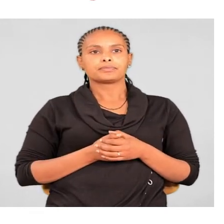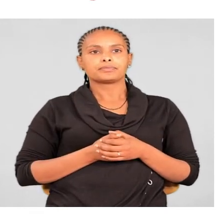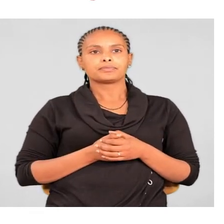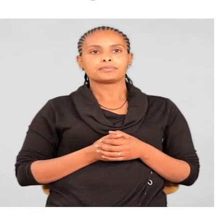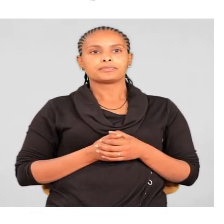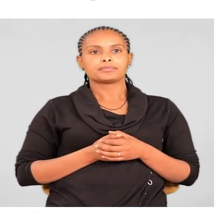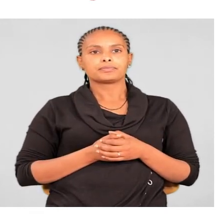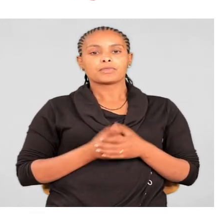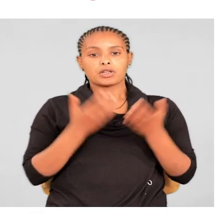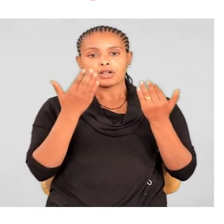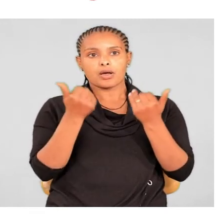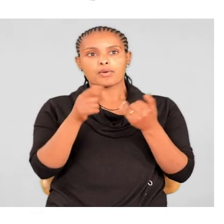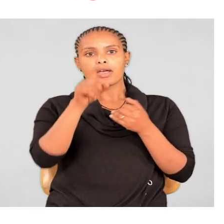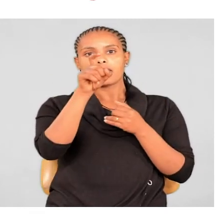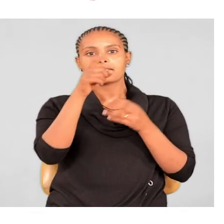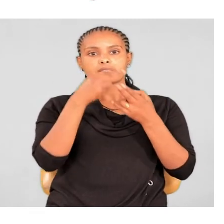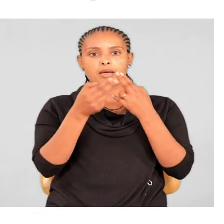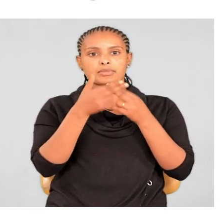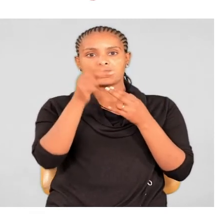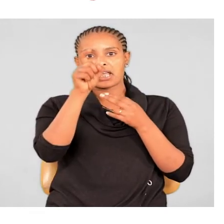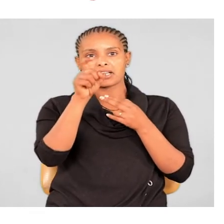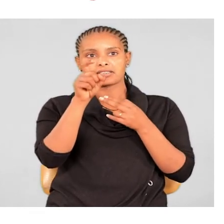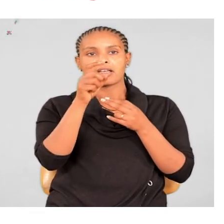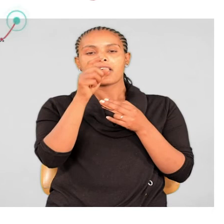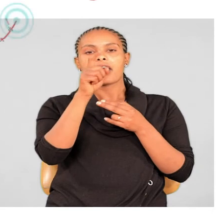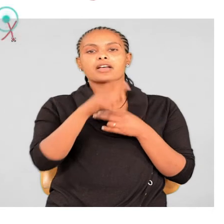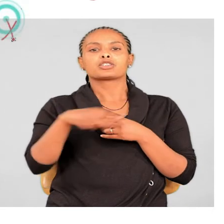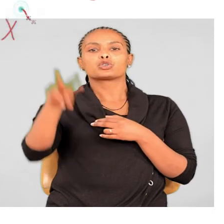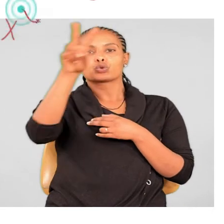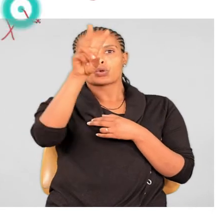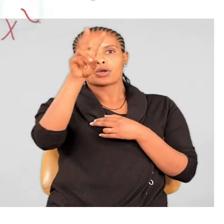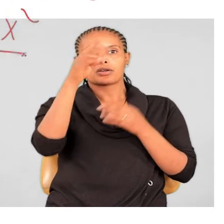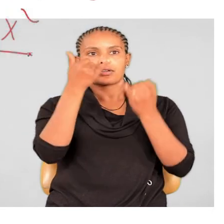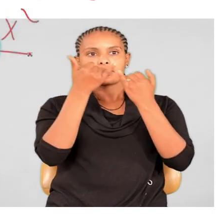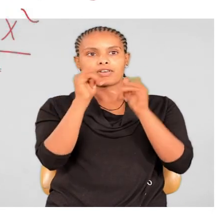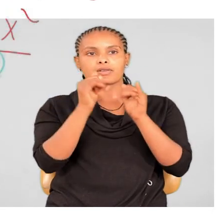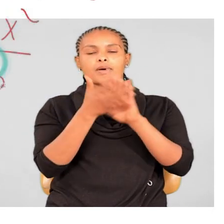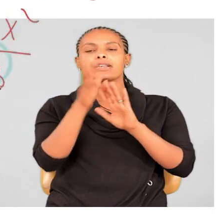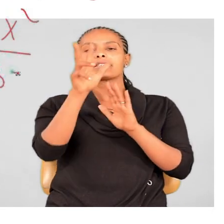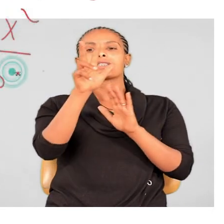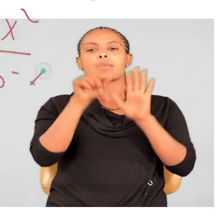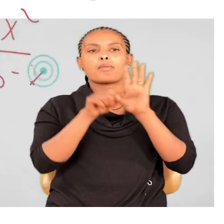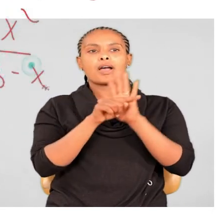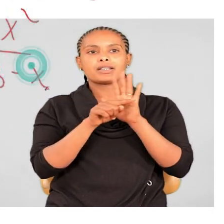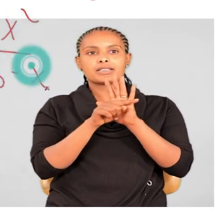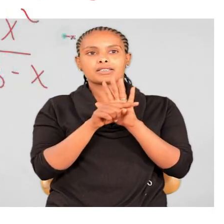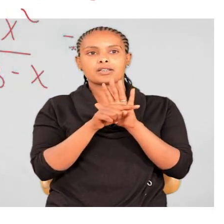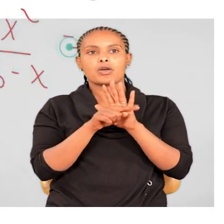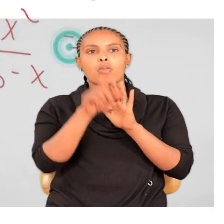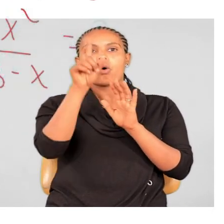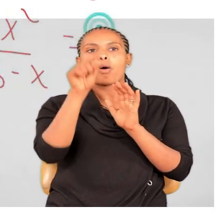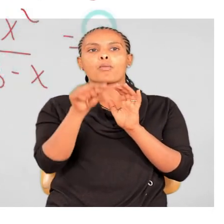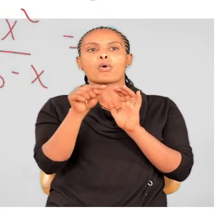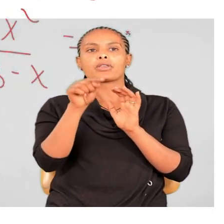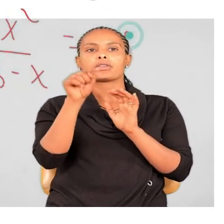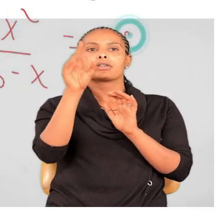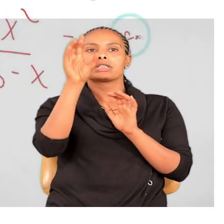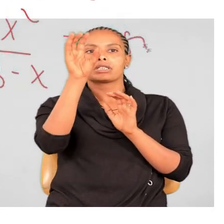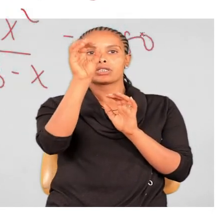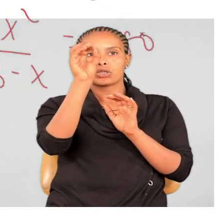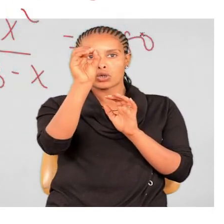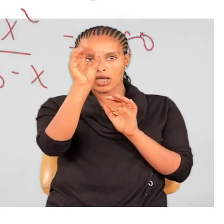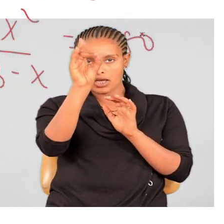1.80. Now x times x is x squared divided by 3 minus x equal